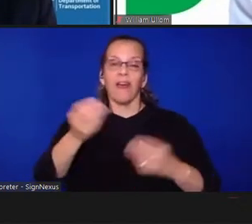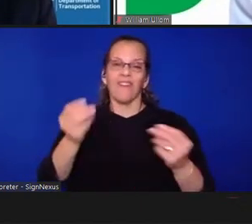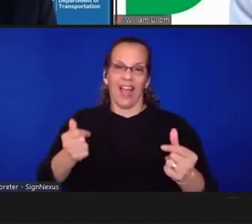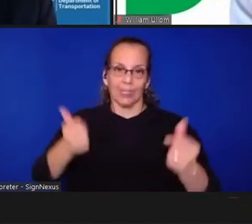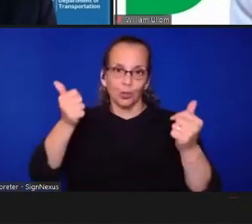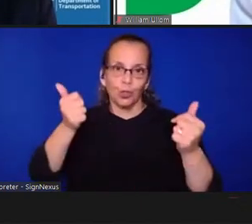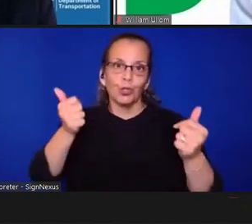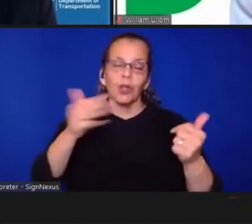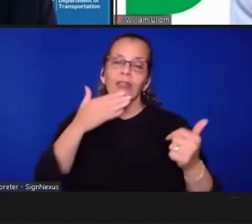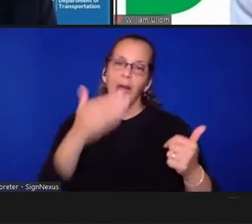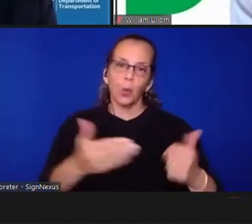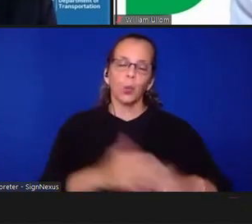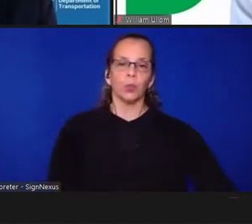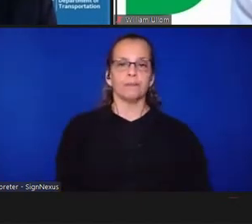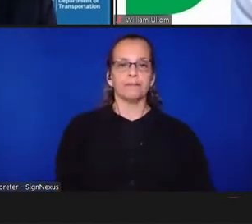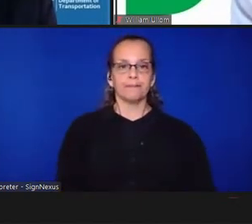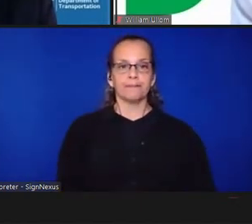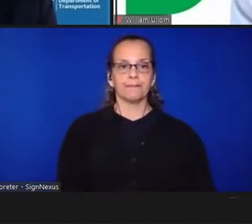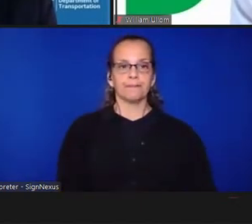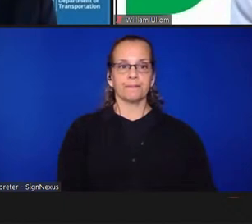thank you